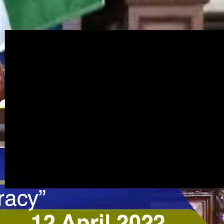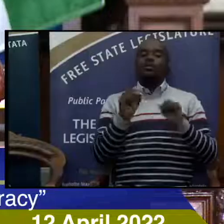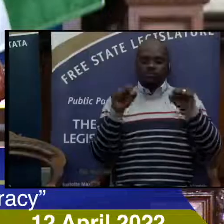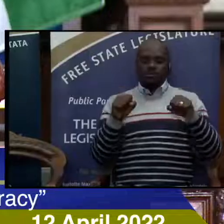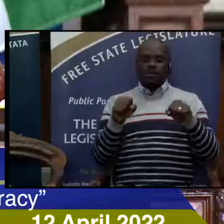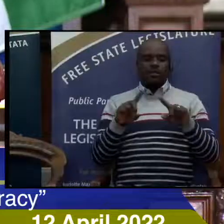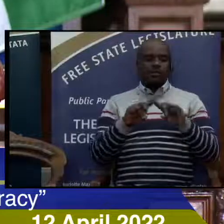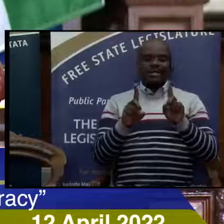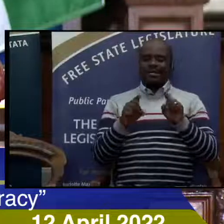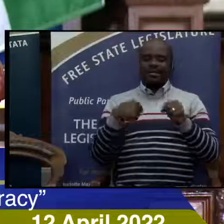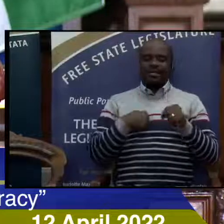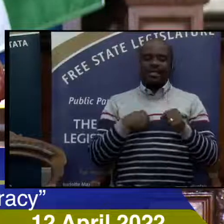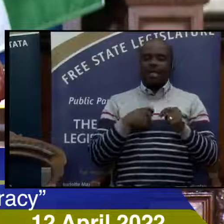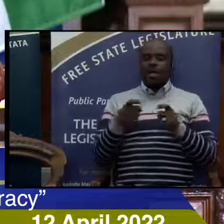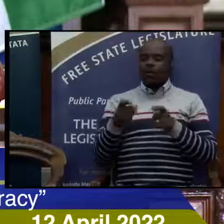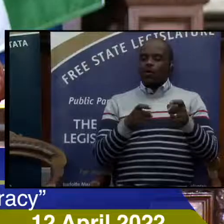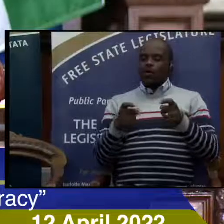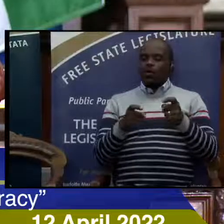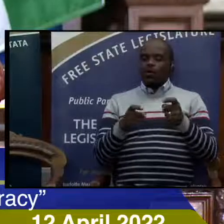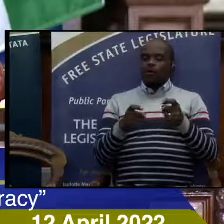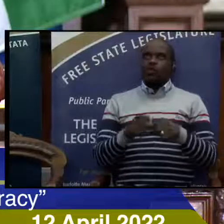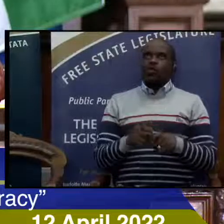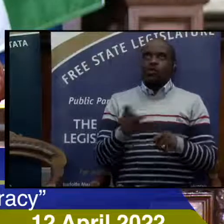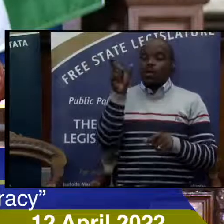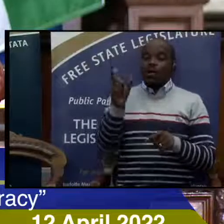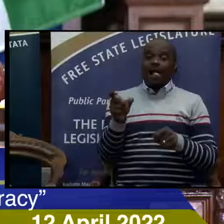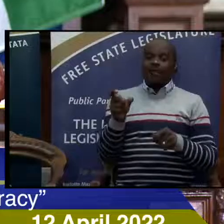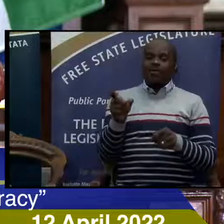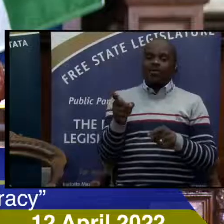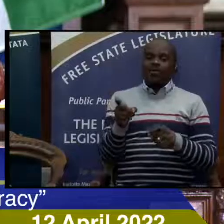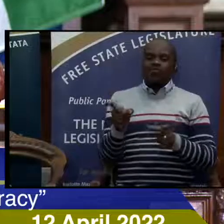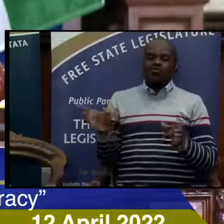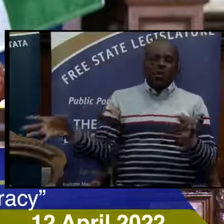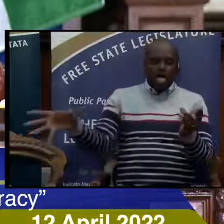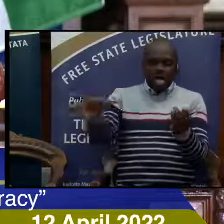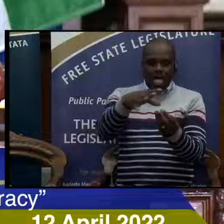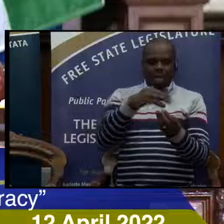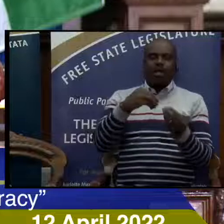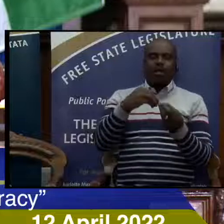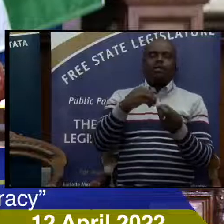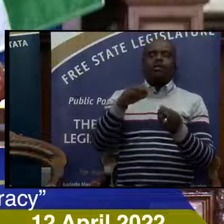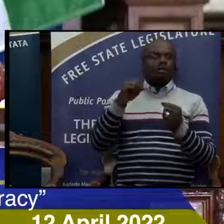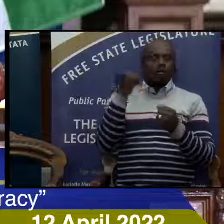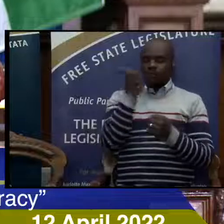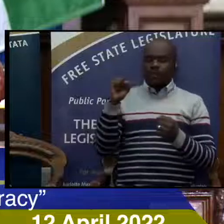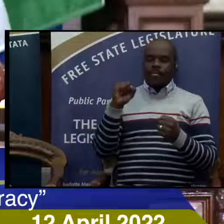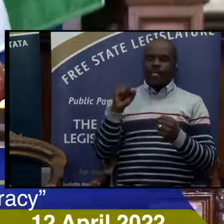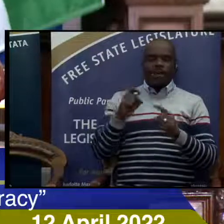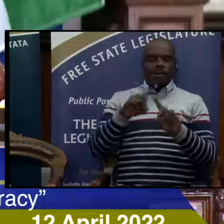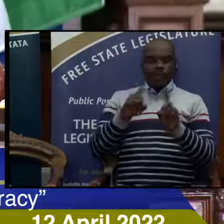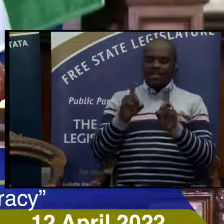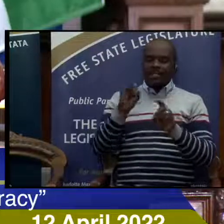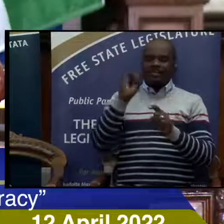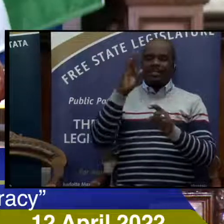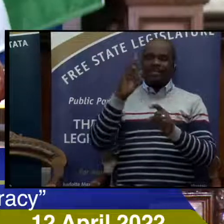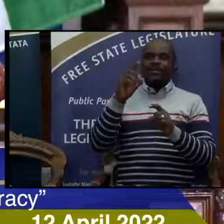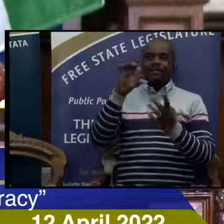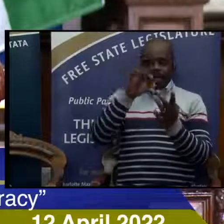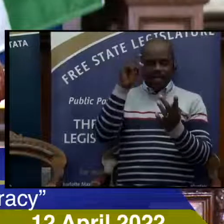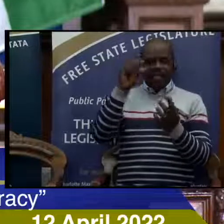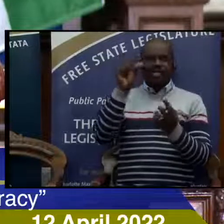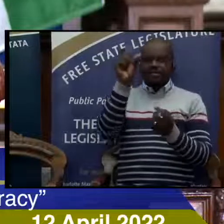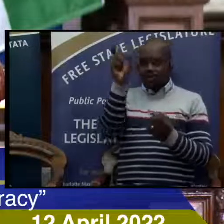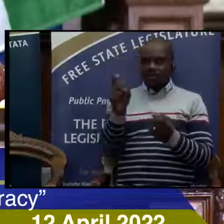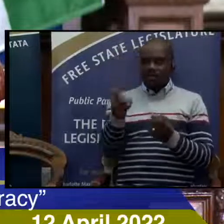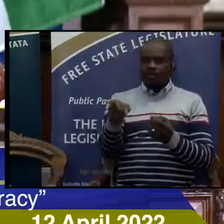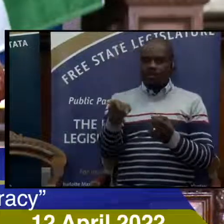But when we point out a particular person, that is when we are going to have a problem. Proceed, Honorable Johnson. Honorable